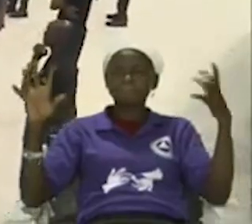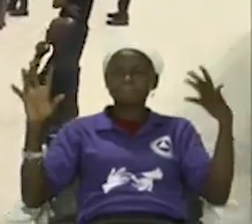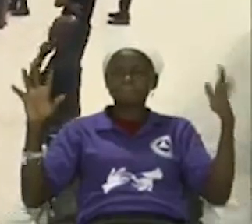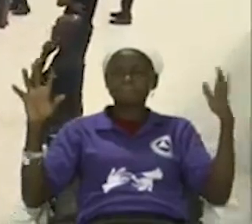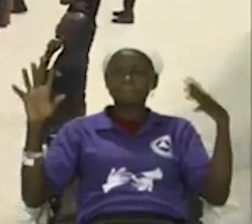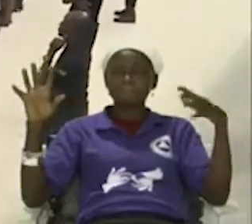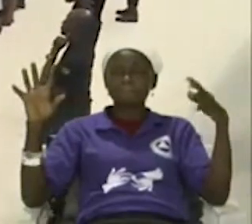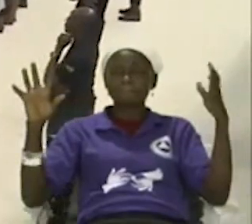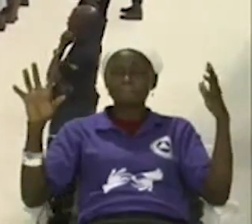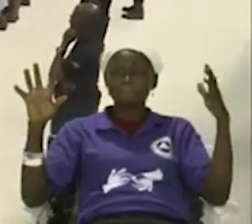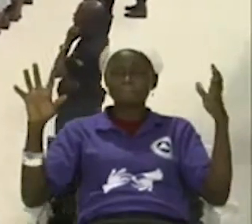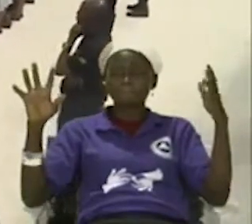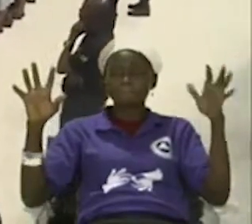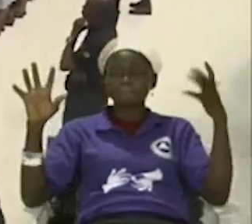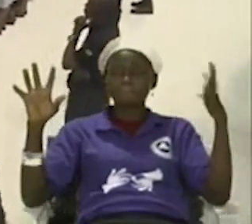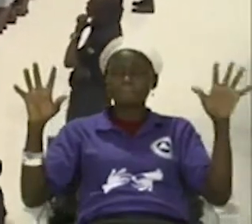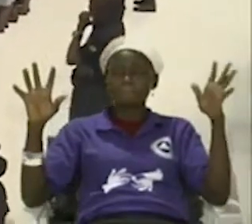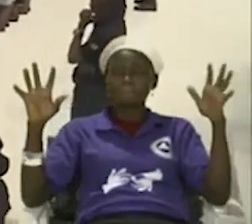Six.